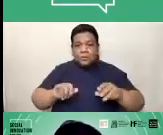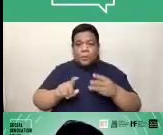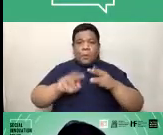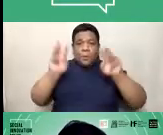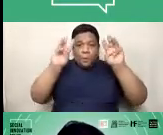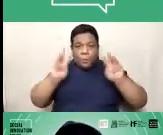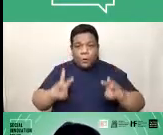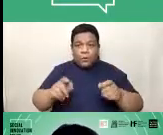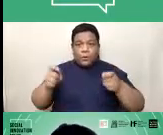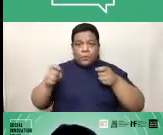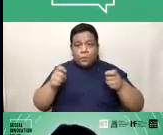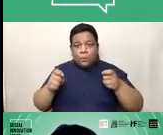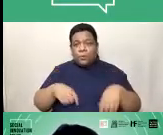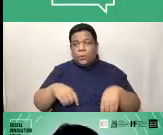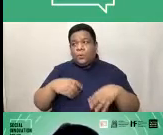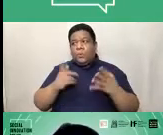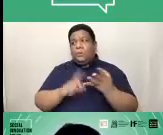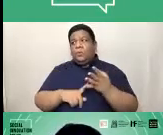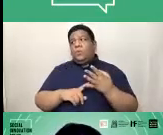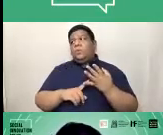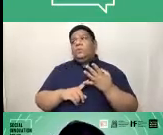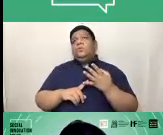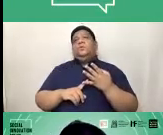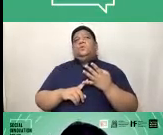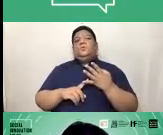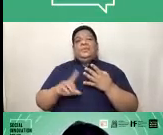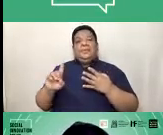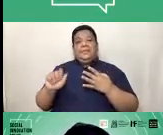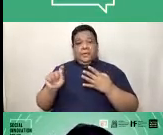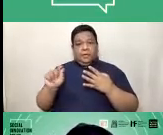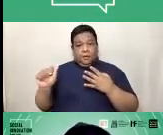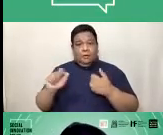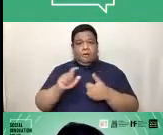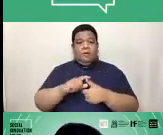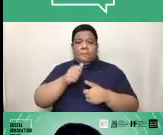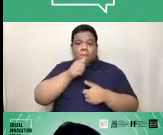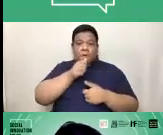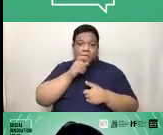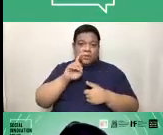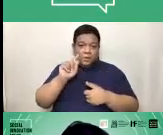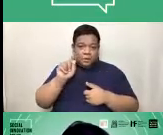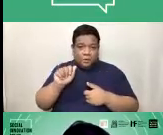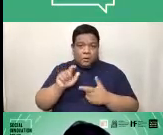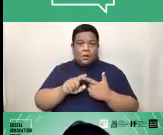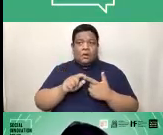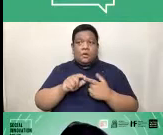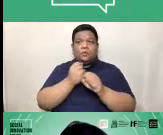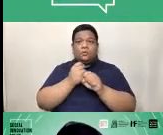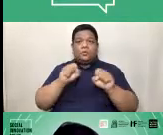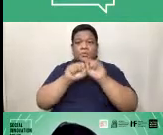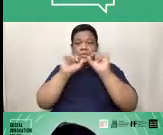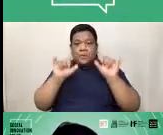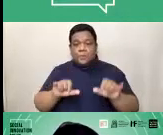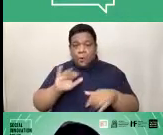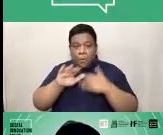systems control. Things like data privacy, security systems on a website. All